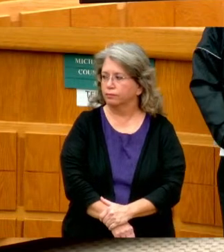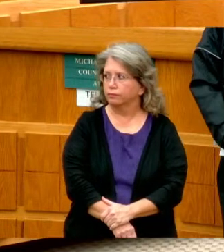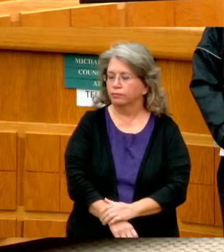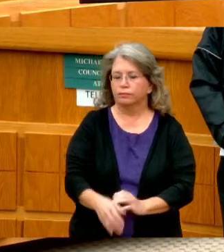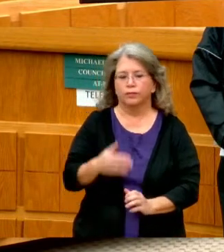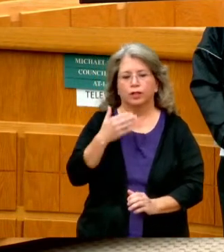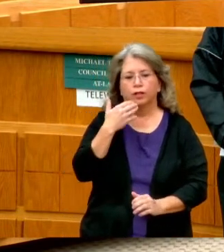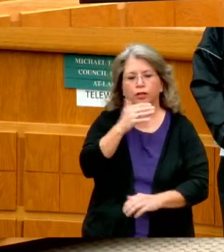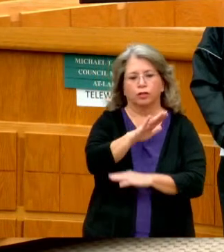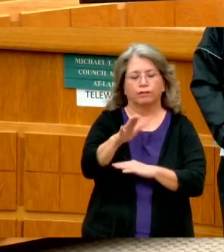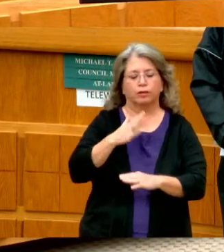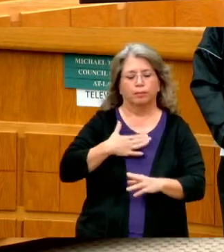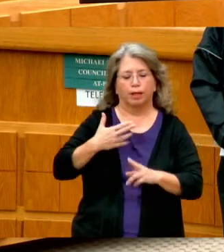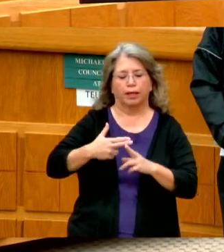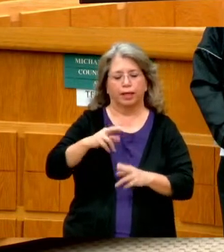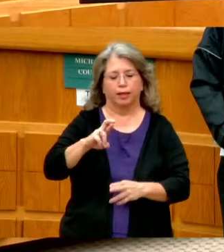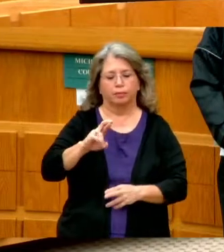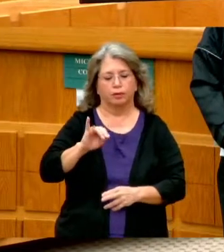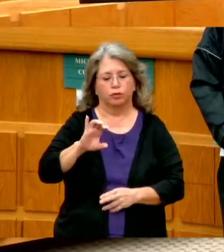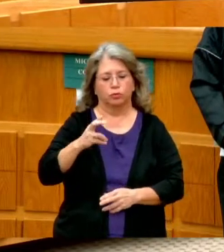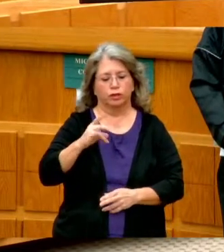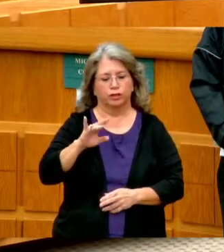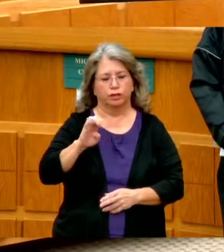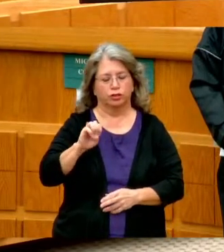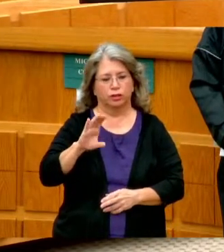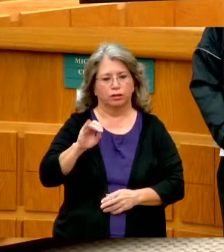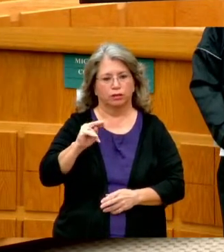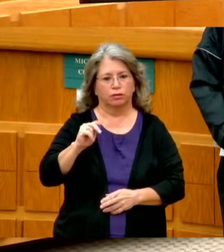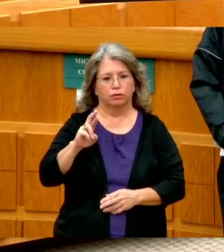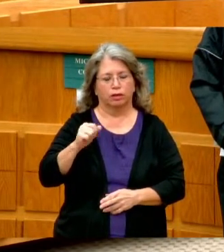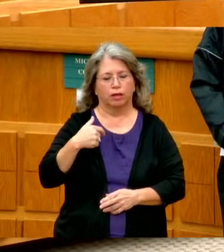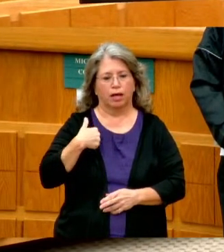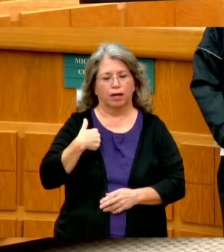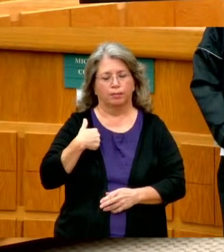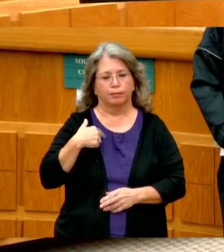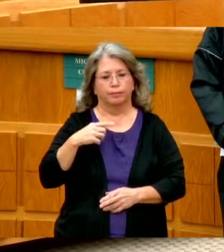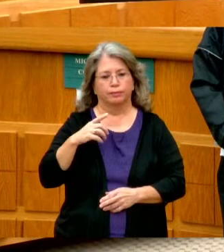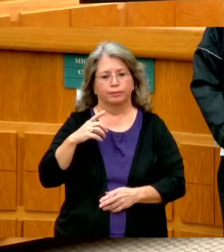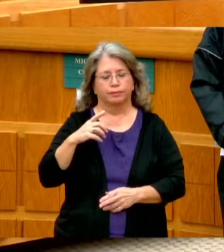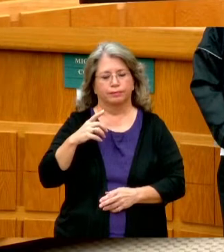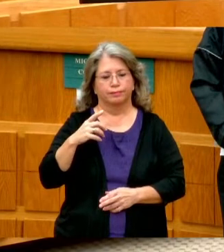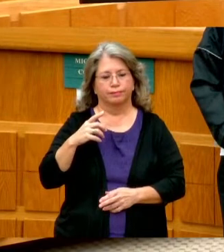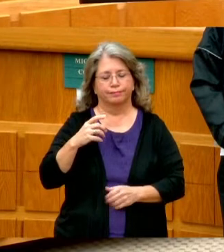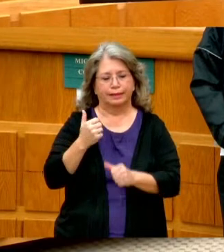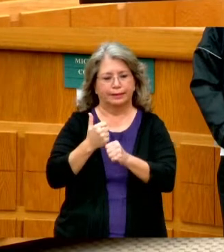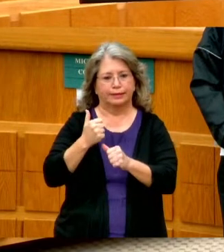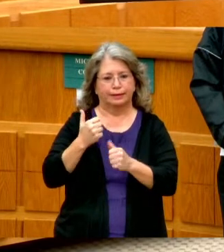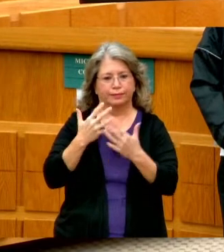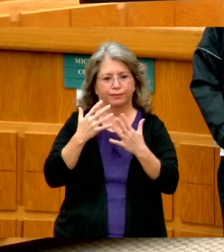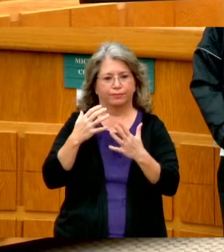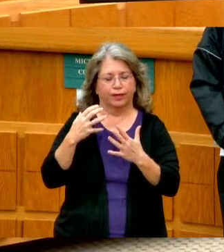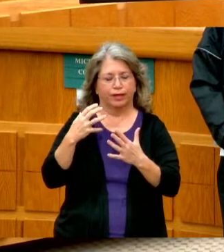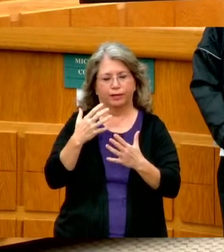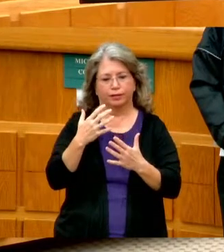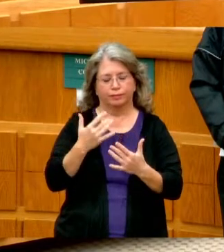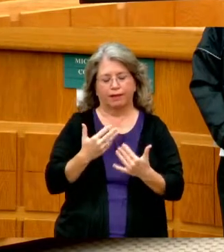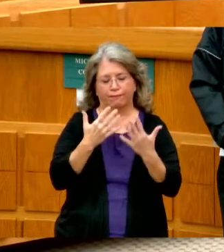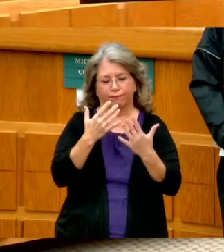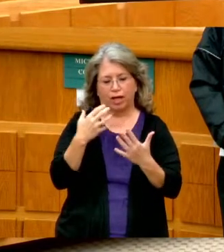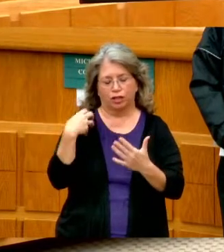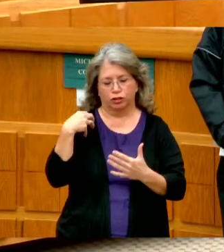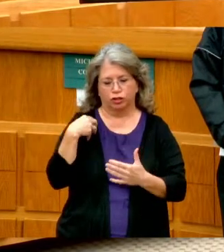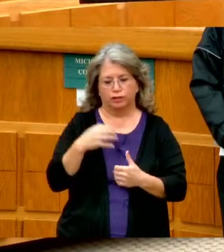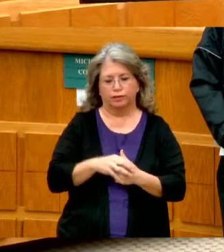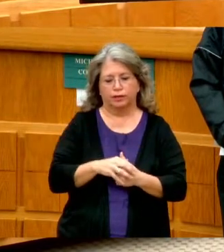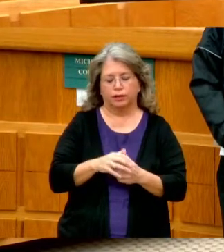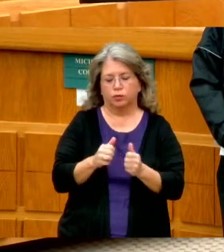Good afternoon. My name is Richie Quintero. I serve as the Deputy Fire Chief for the City of Corpus Christi's Fire Department. With me to my left is Assistant Chief of Operations,